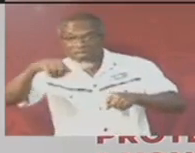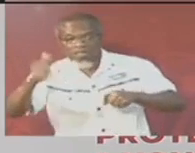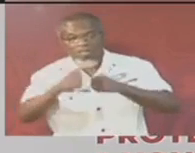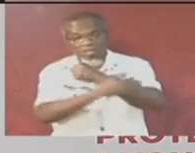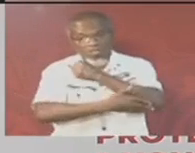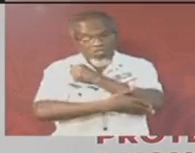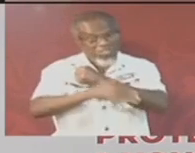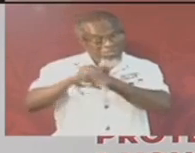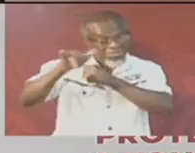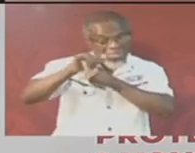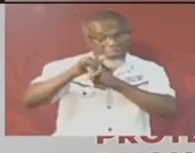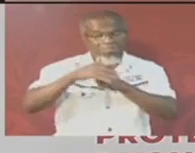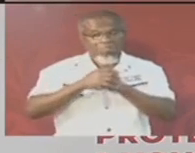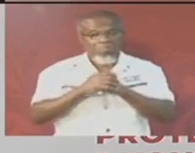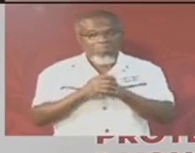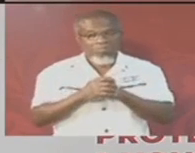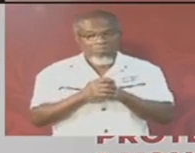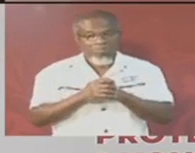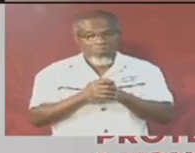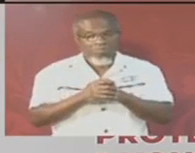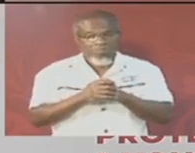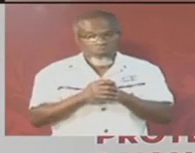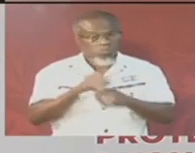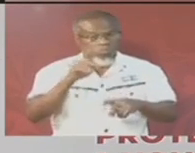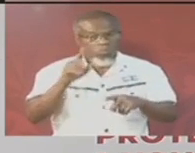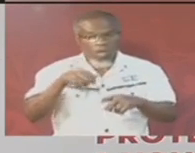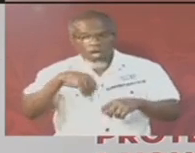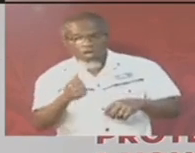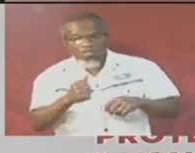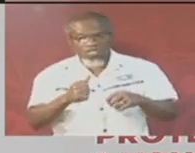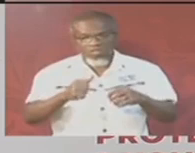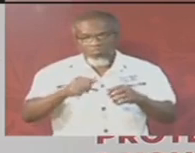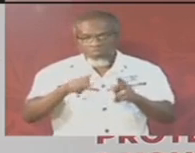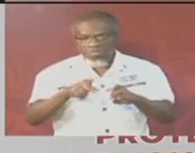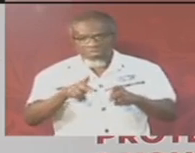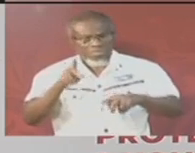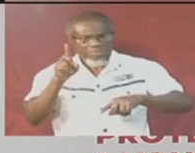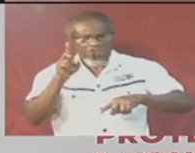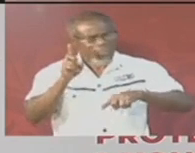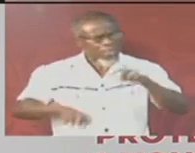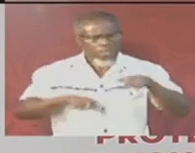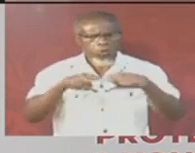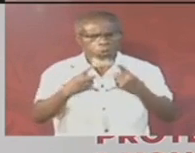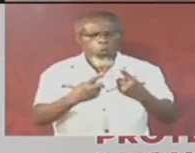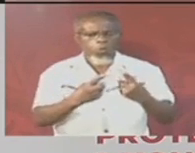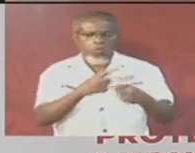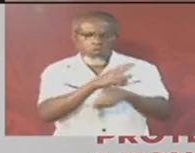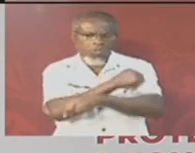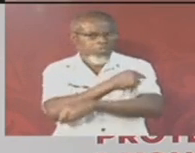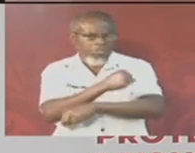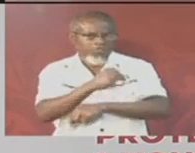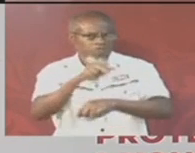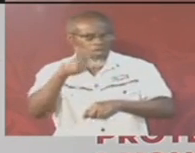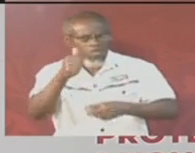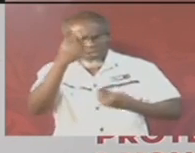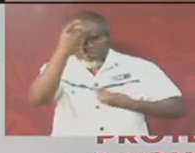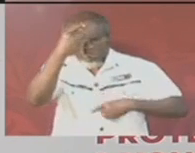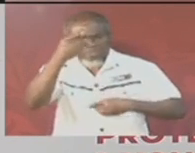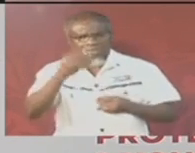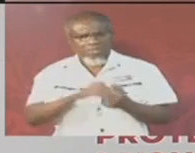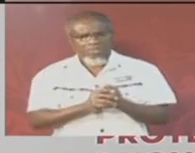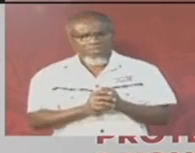Regular hospital services would not have been able to be had. So it is not